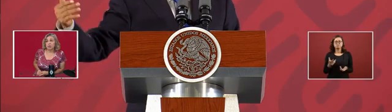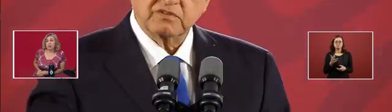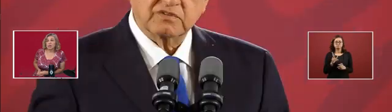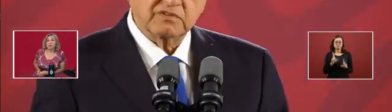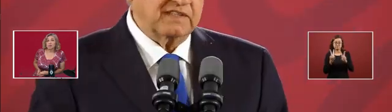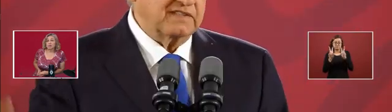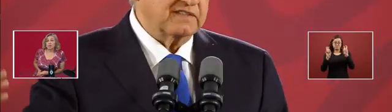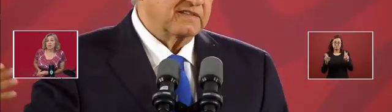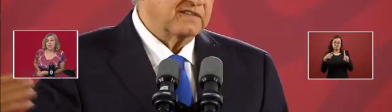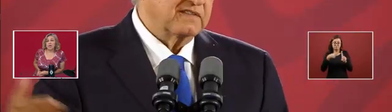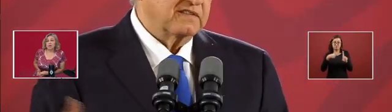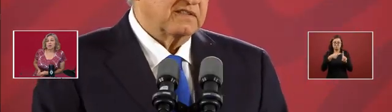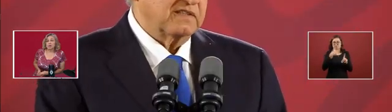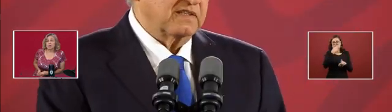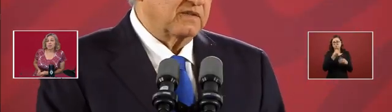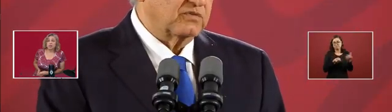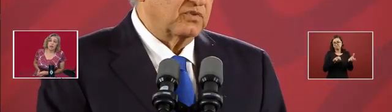naturally